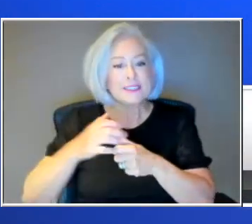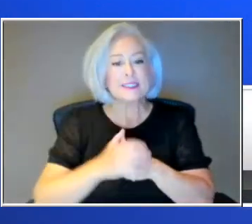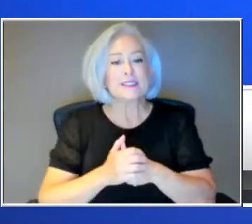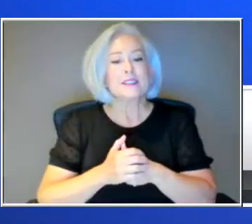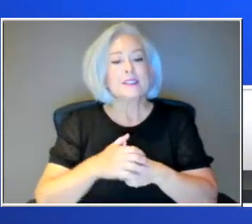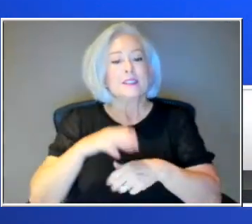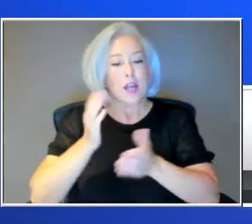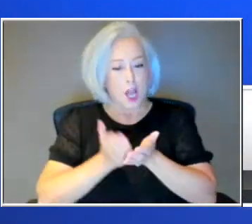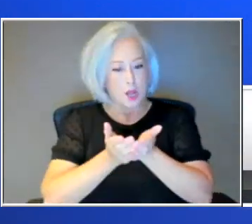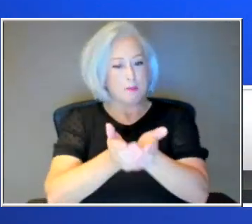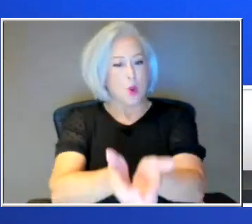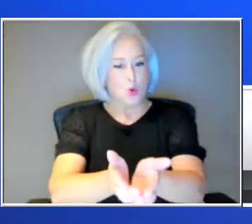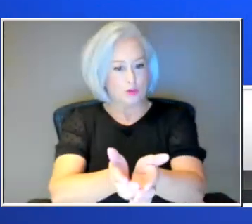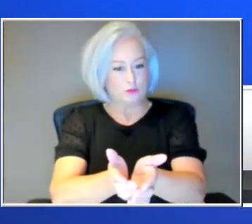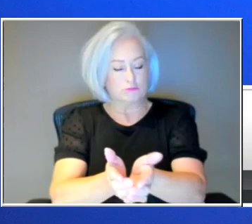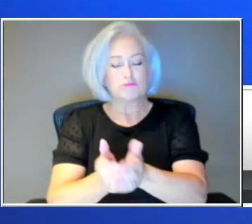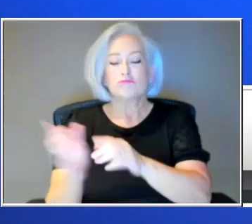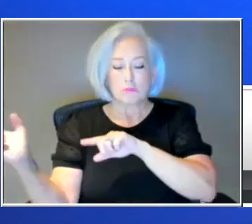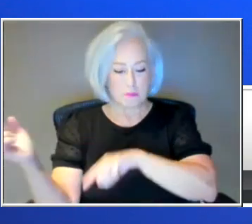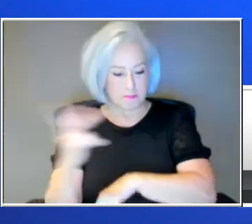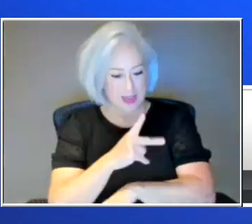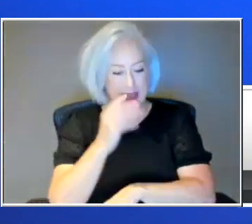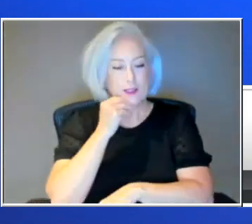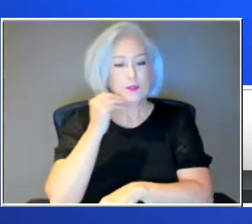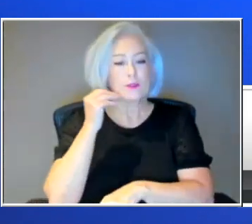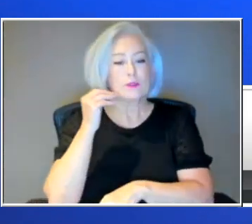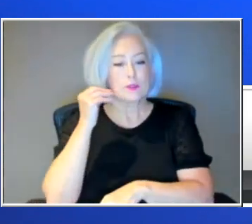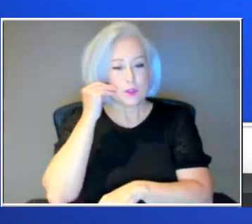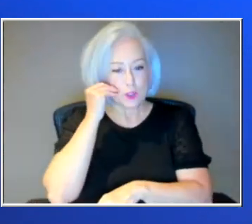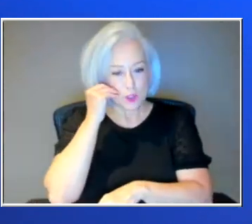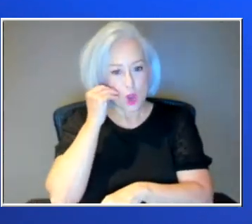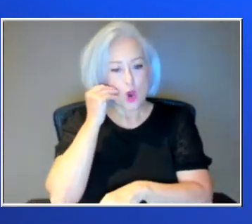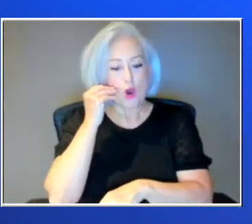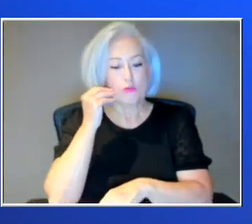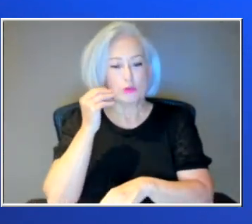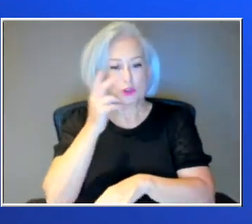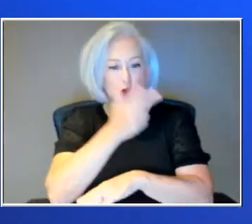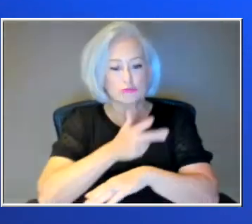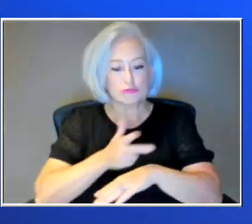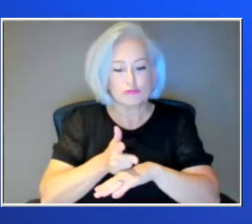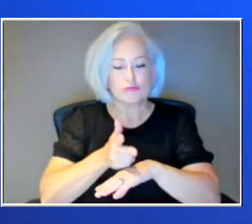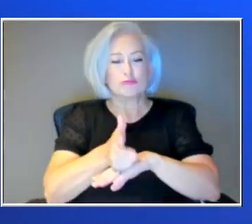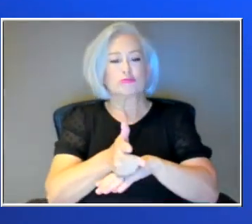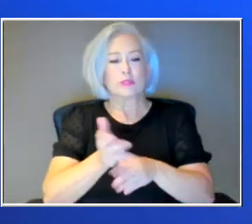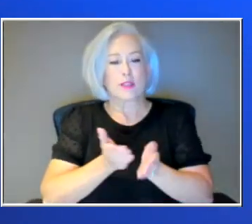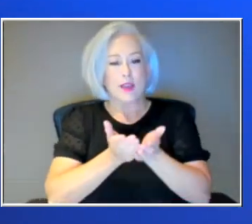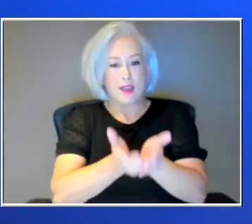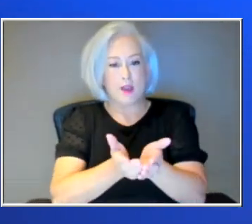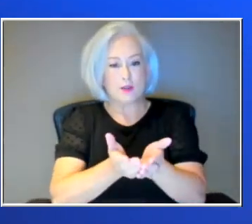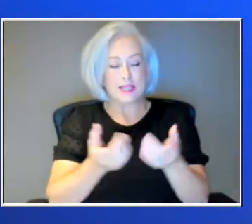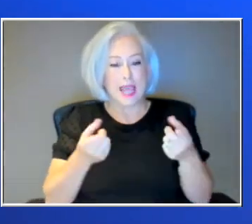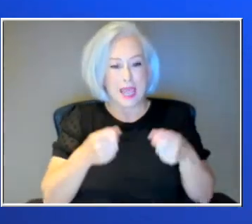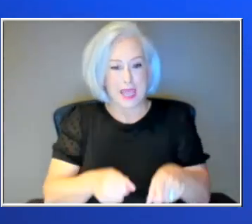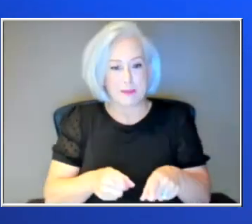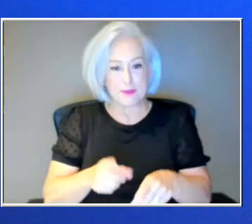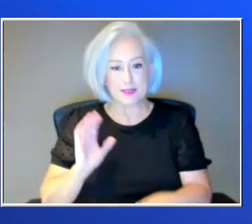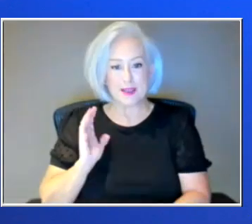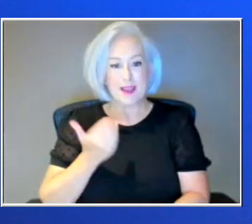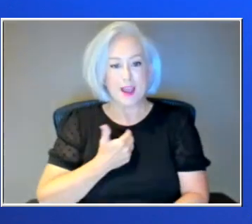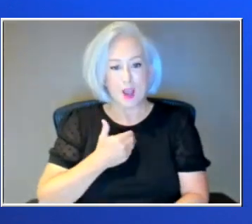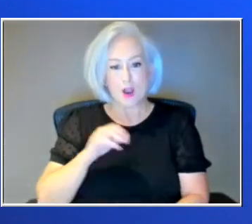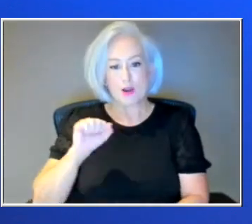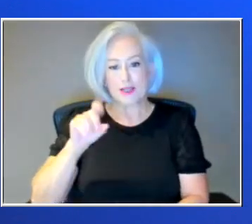came back to the house to put the boat back, and our side-by-side got knocked